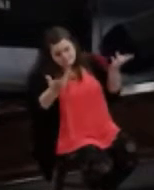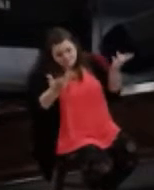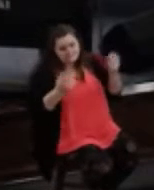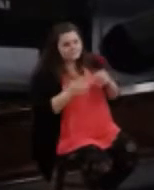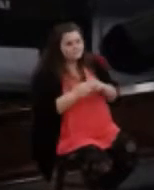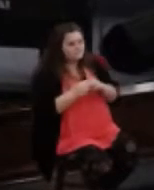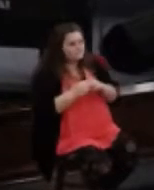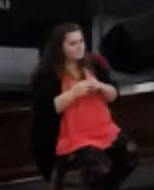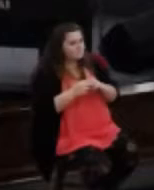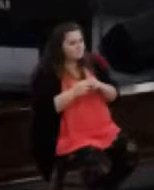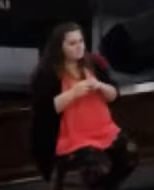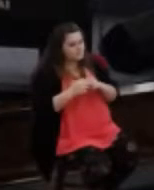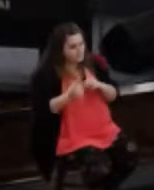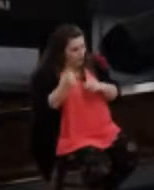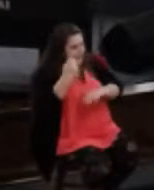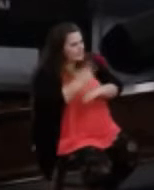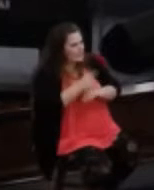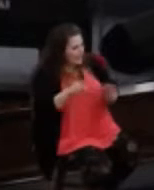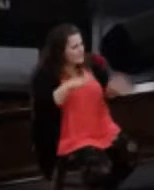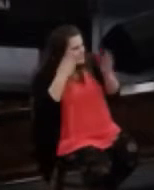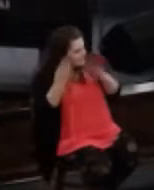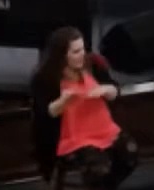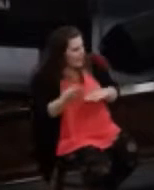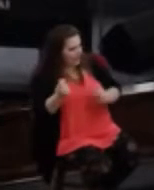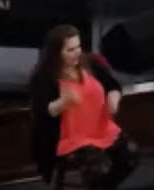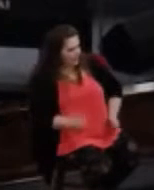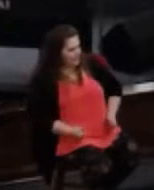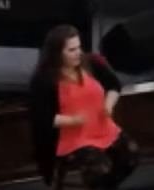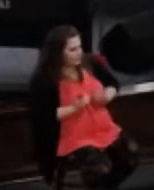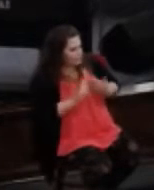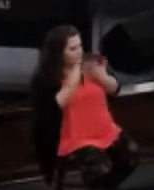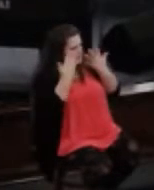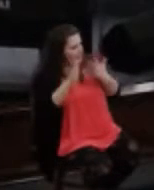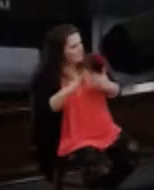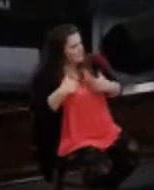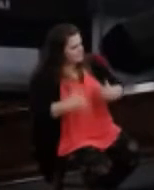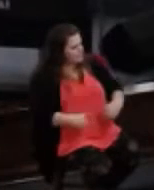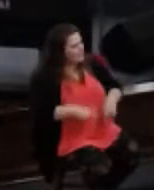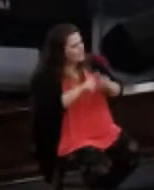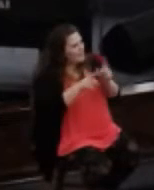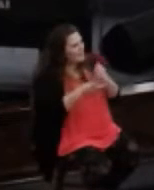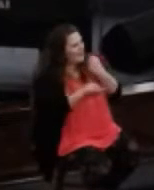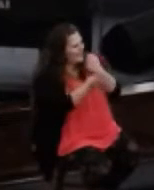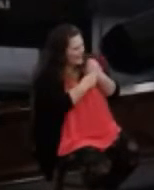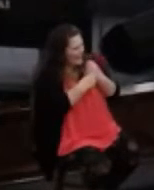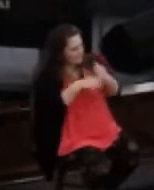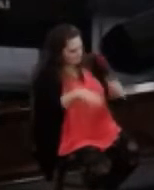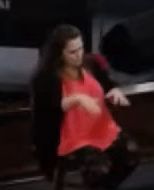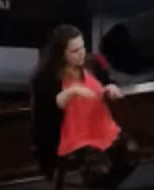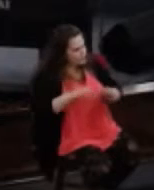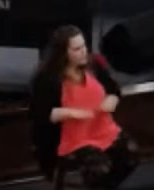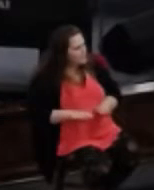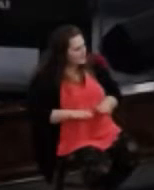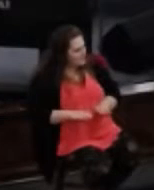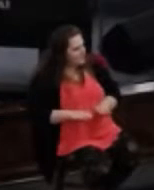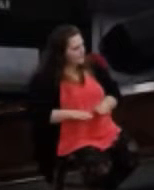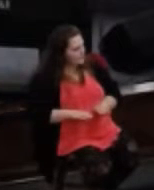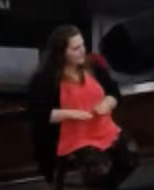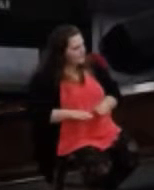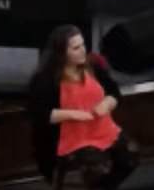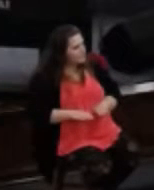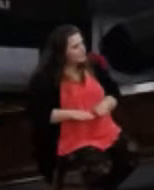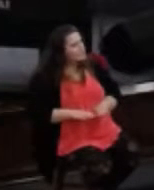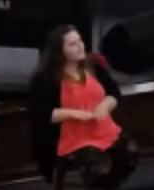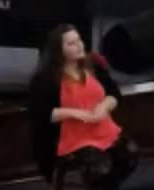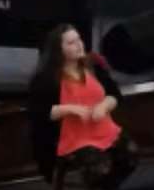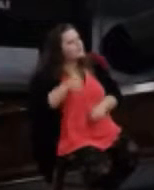one, he died. They cremated him, but they kept a tooth. It's stored in